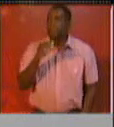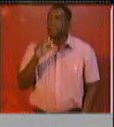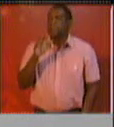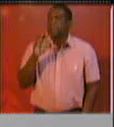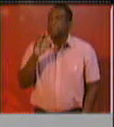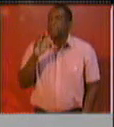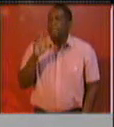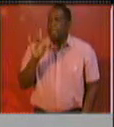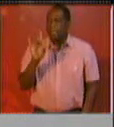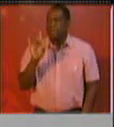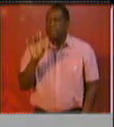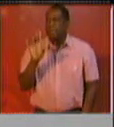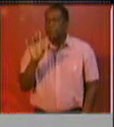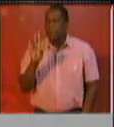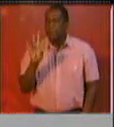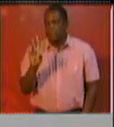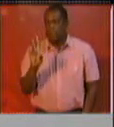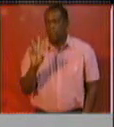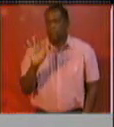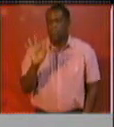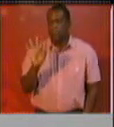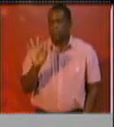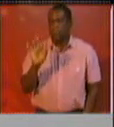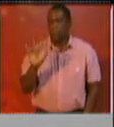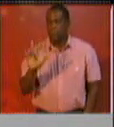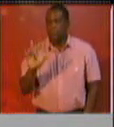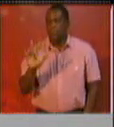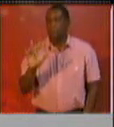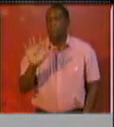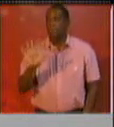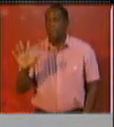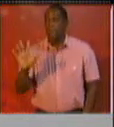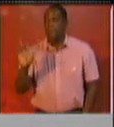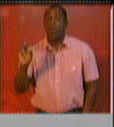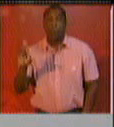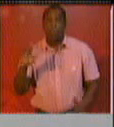877-9355, or you may email us at